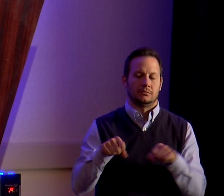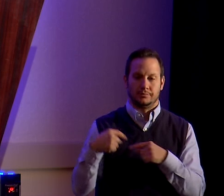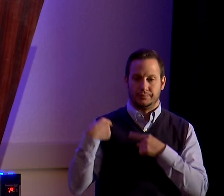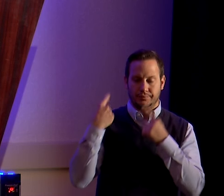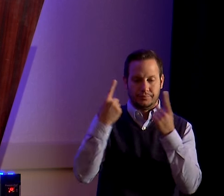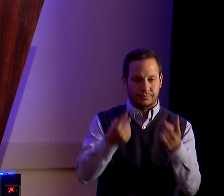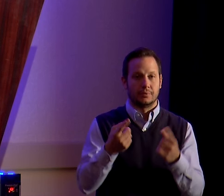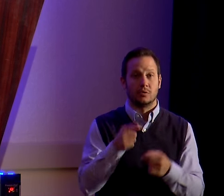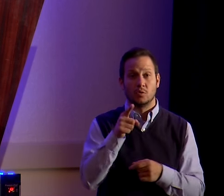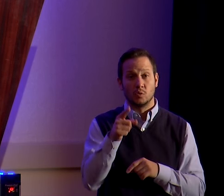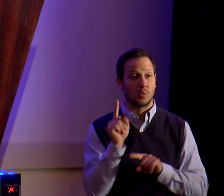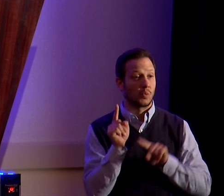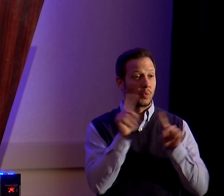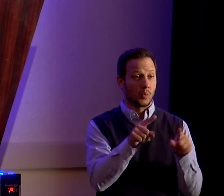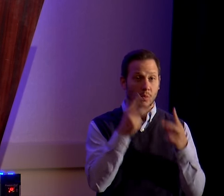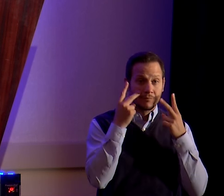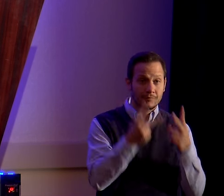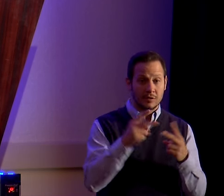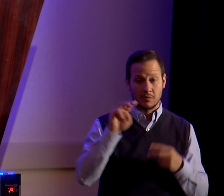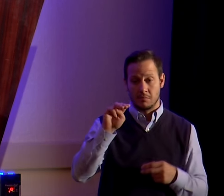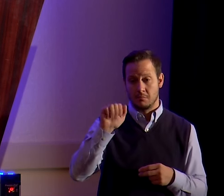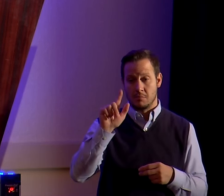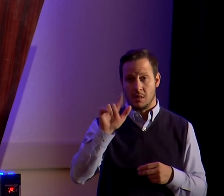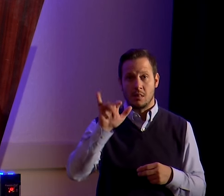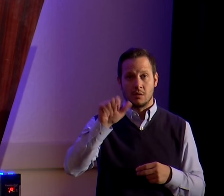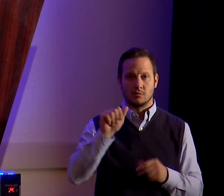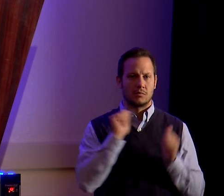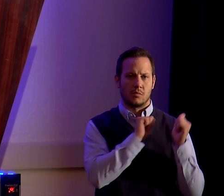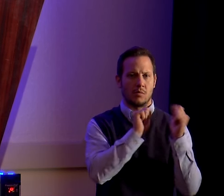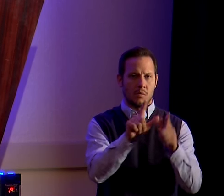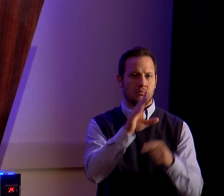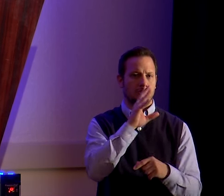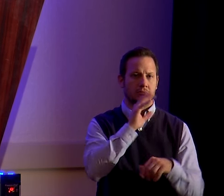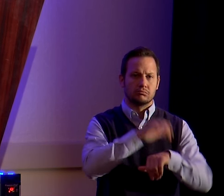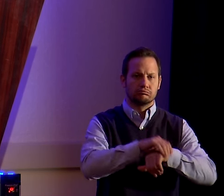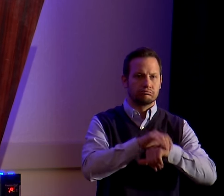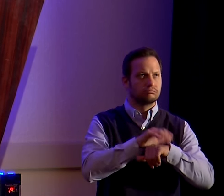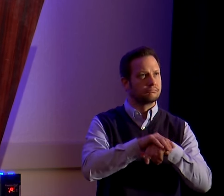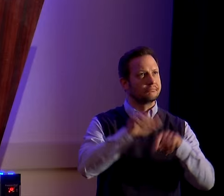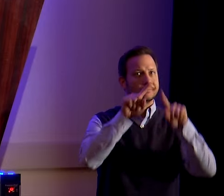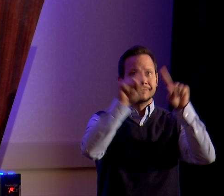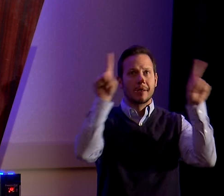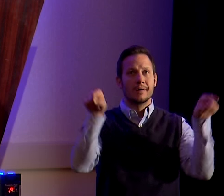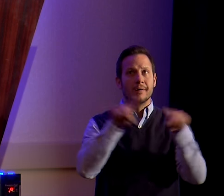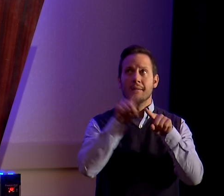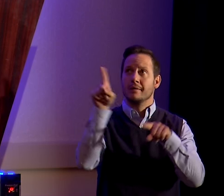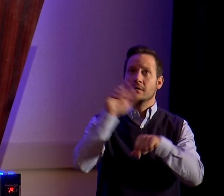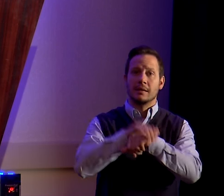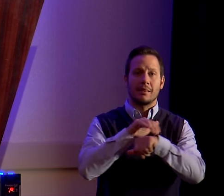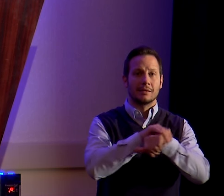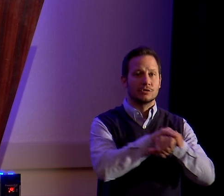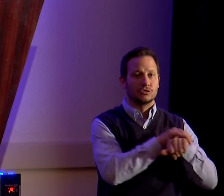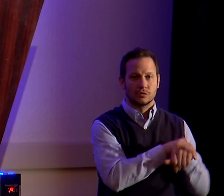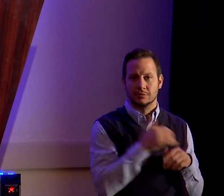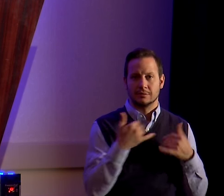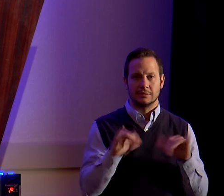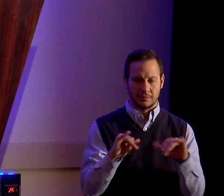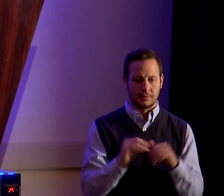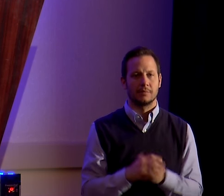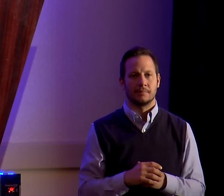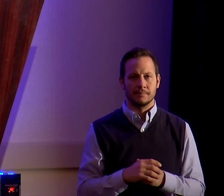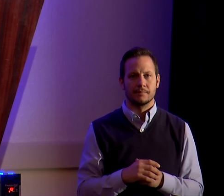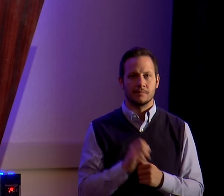ever visit Malaysia, everybody still speak English. The street signs and everything is still in English. And